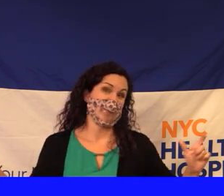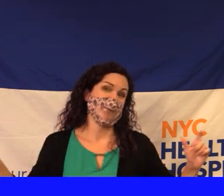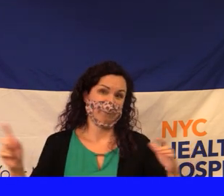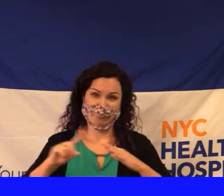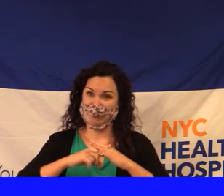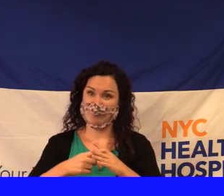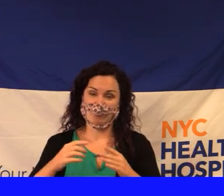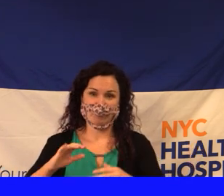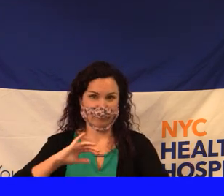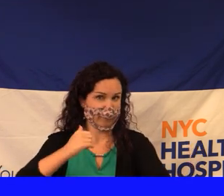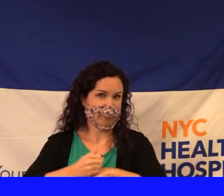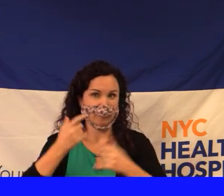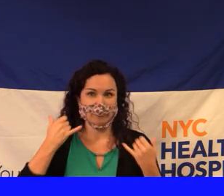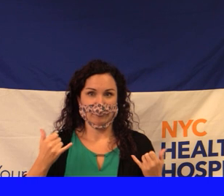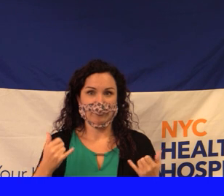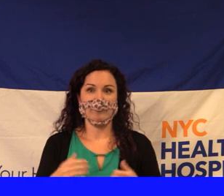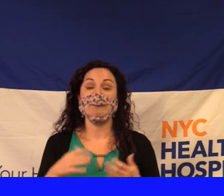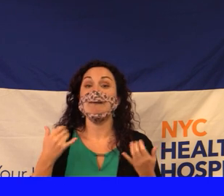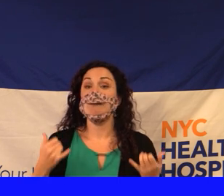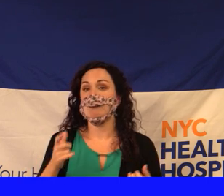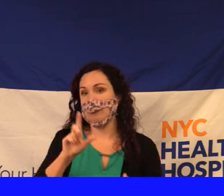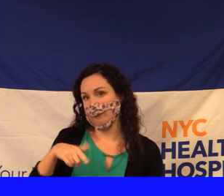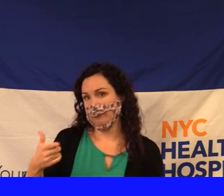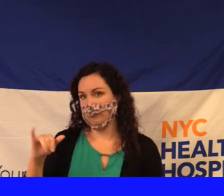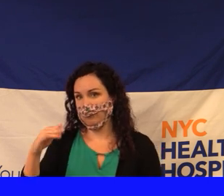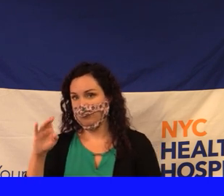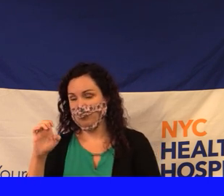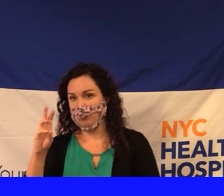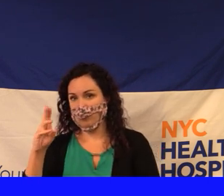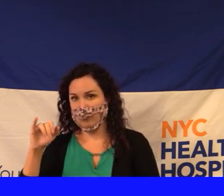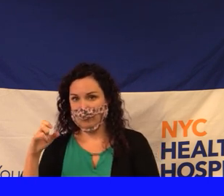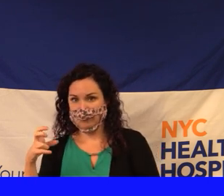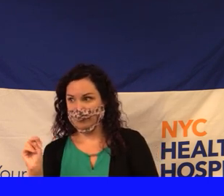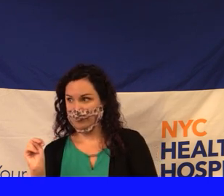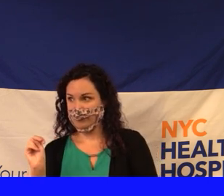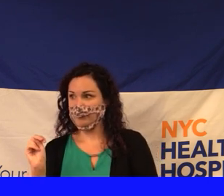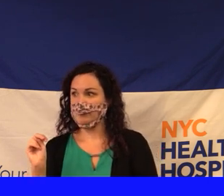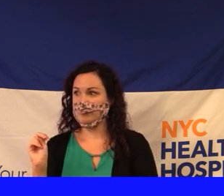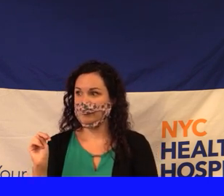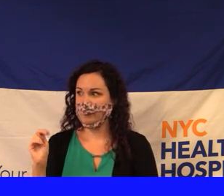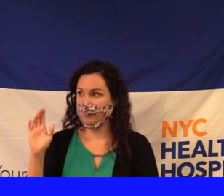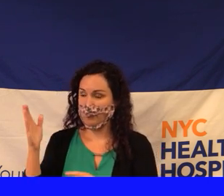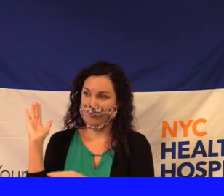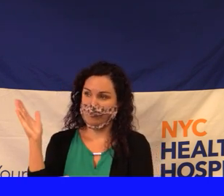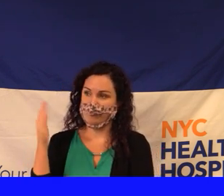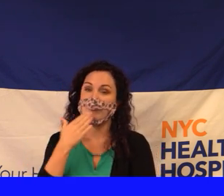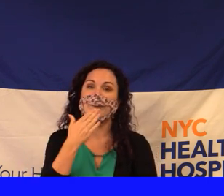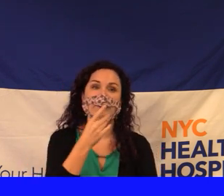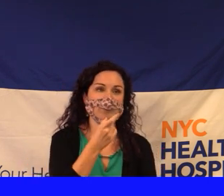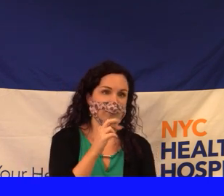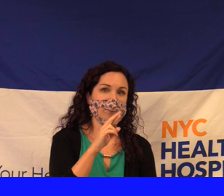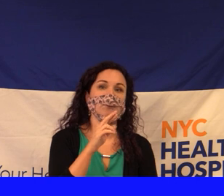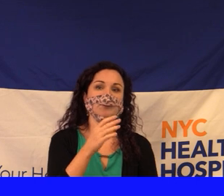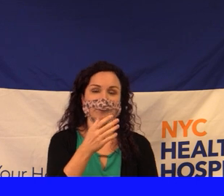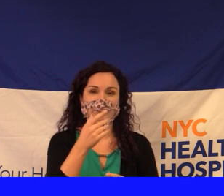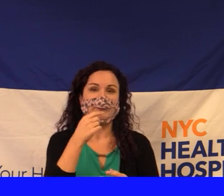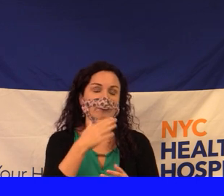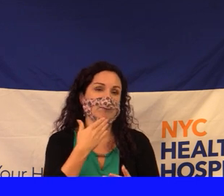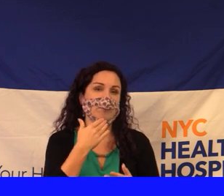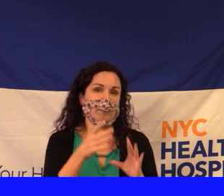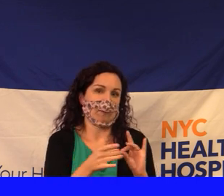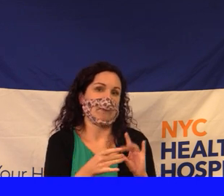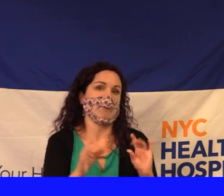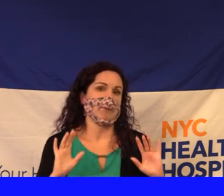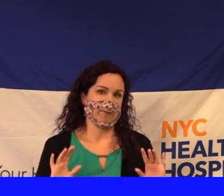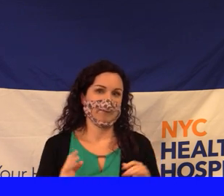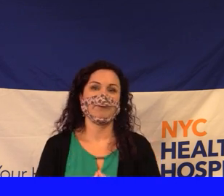forth today. So with that, I'd like to pass this over to Joe Wilson and Mr. Paul Albertson for presentation. Thank you, Dr. Calamia, for allowing me to say a